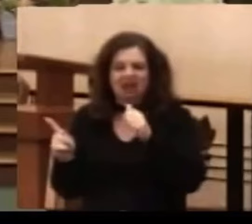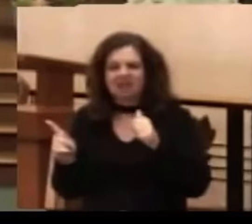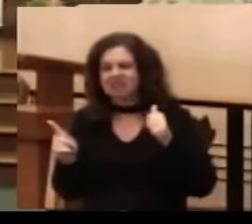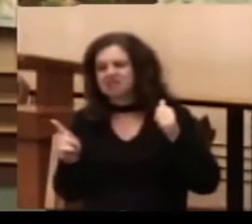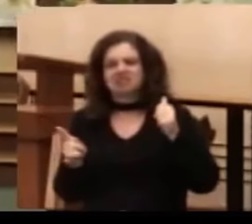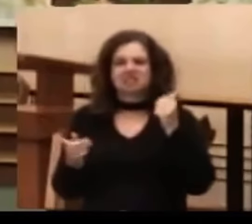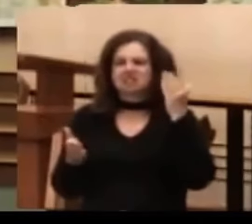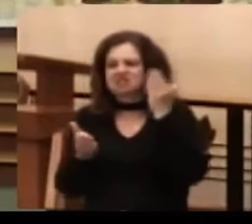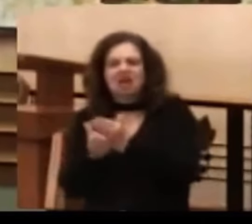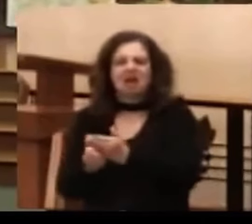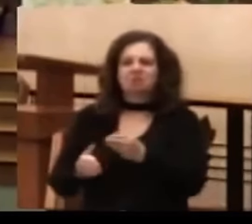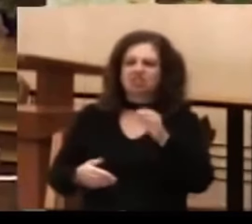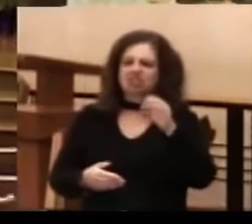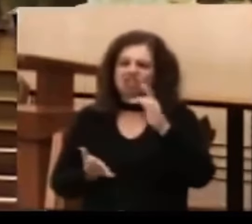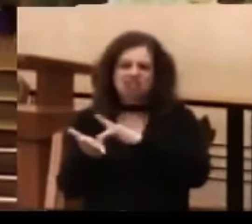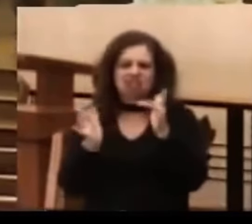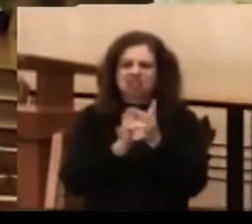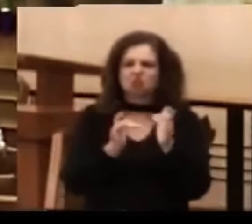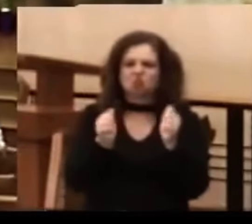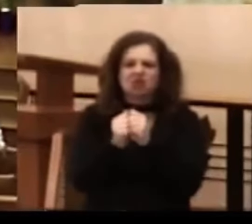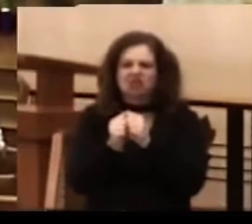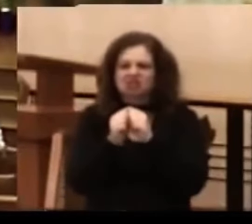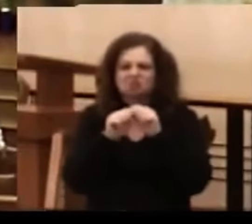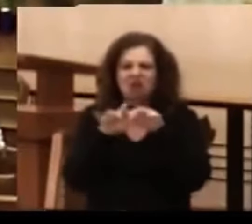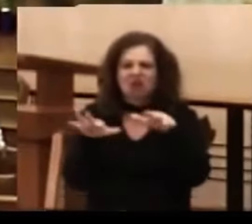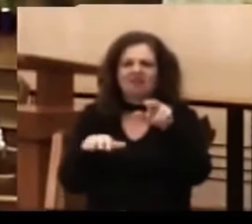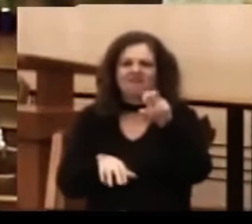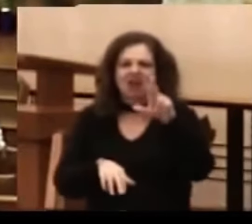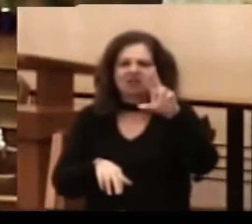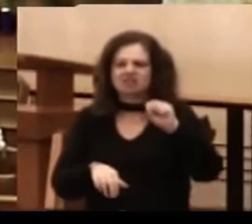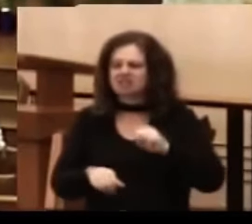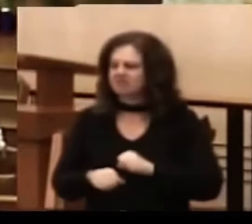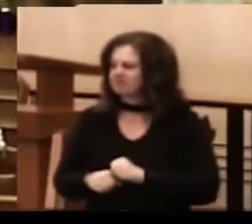that? Ooh, Honolulu, I want to go there.